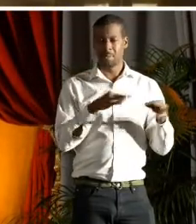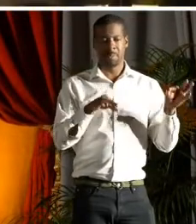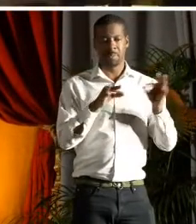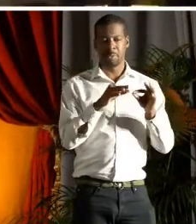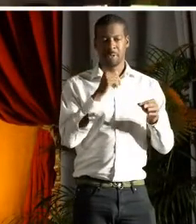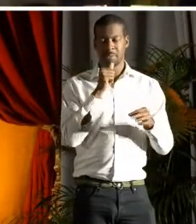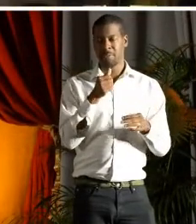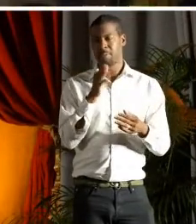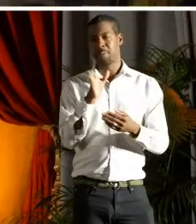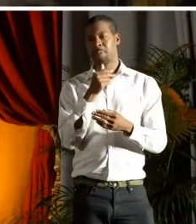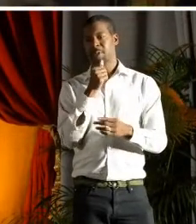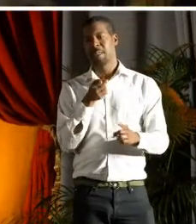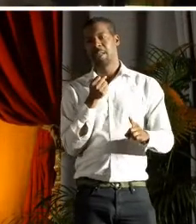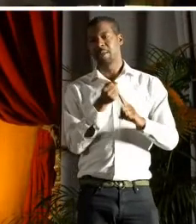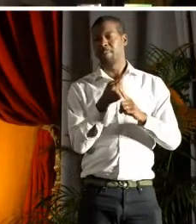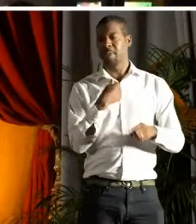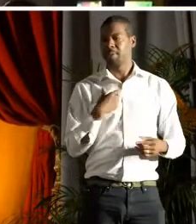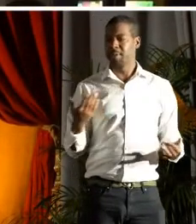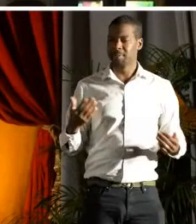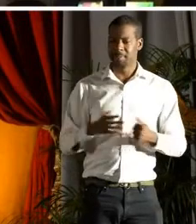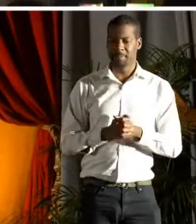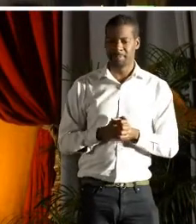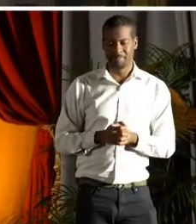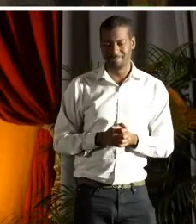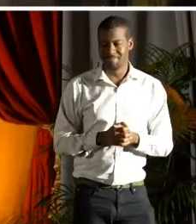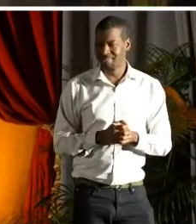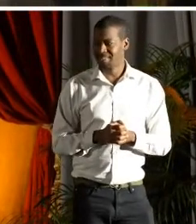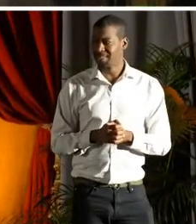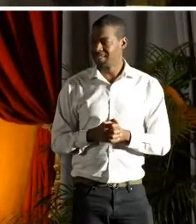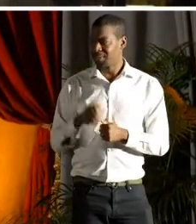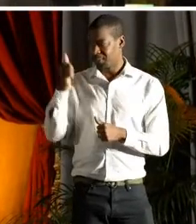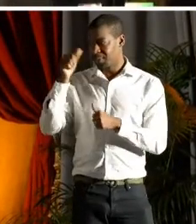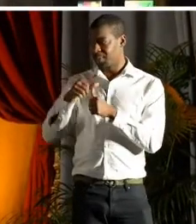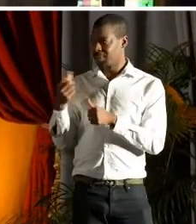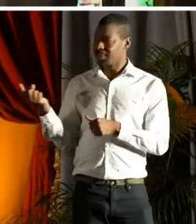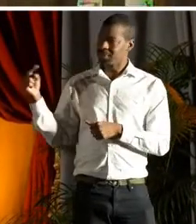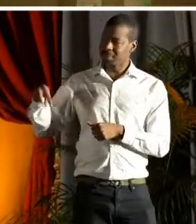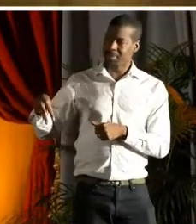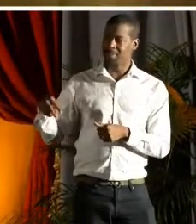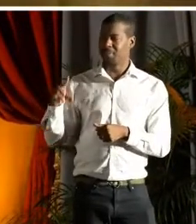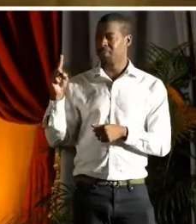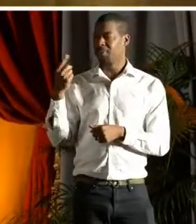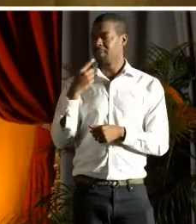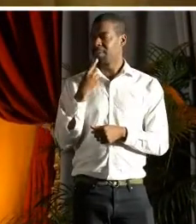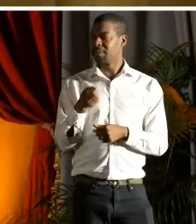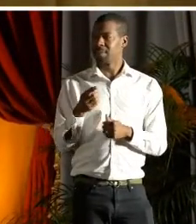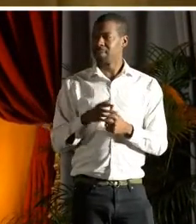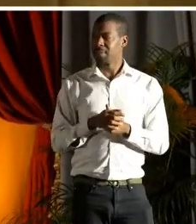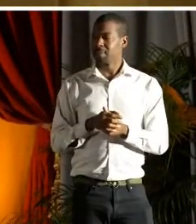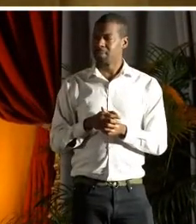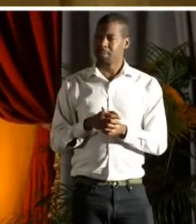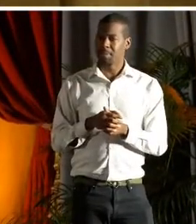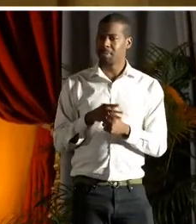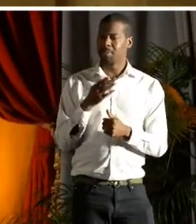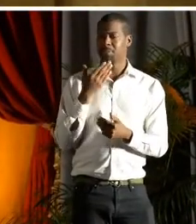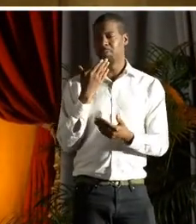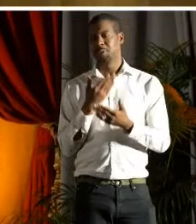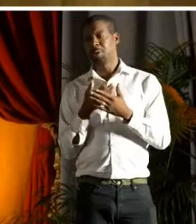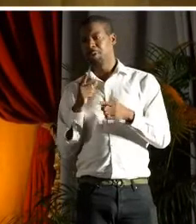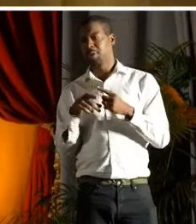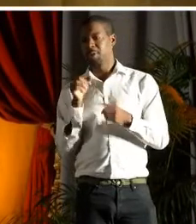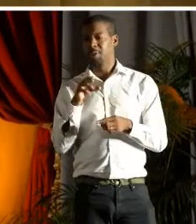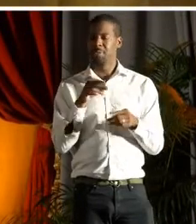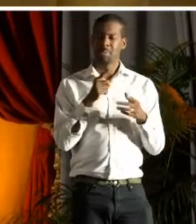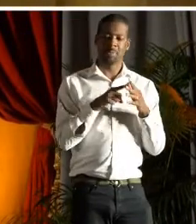If you noticed when Judith was speaking, she came up at first and she was talking and then it got good to her and she started to